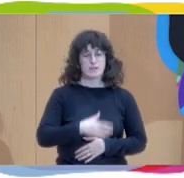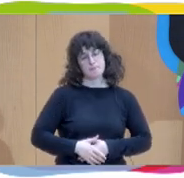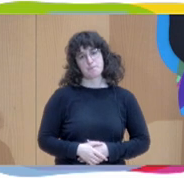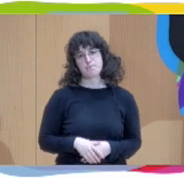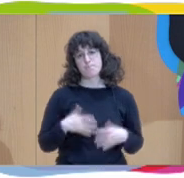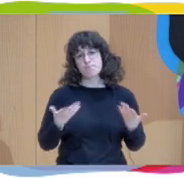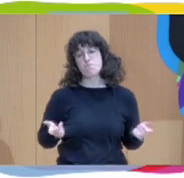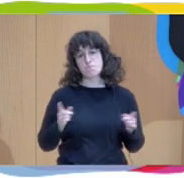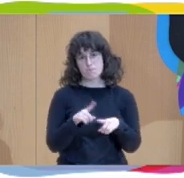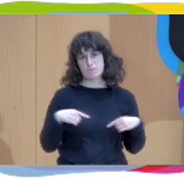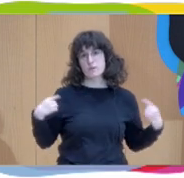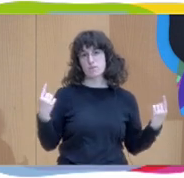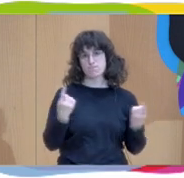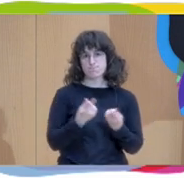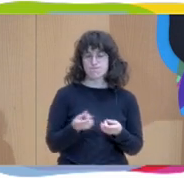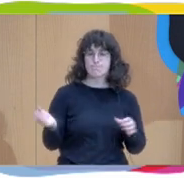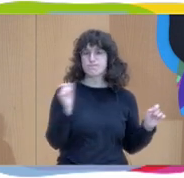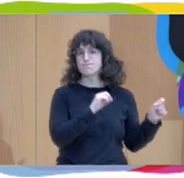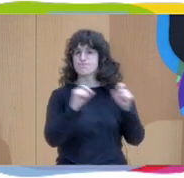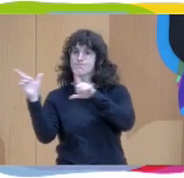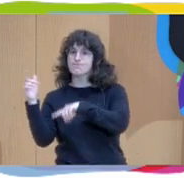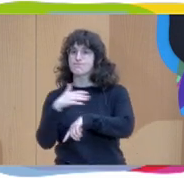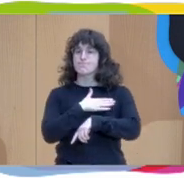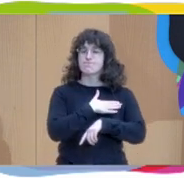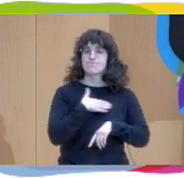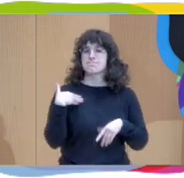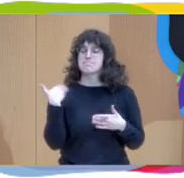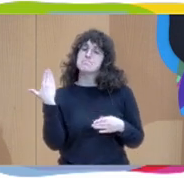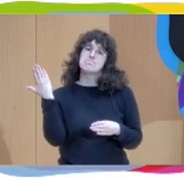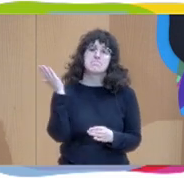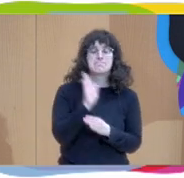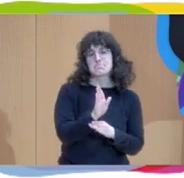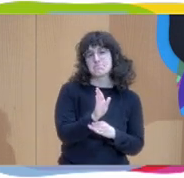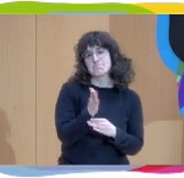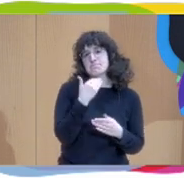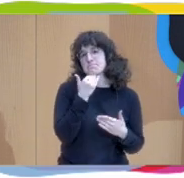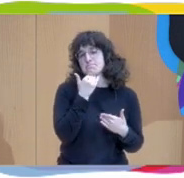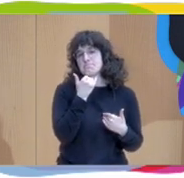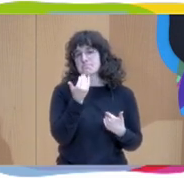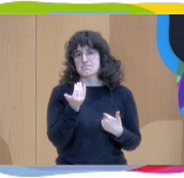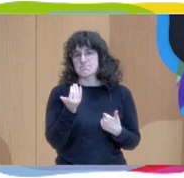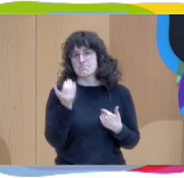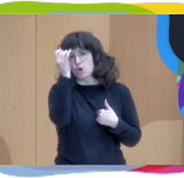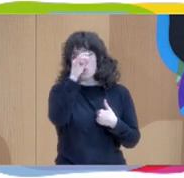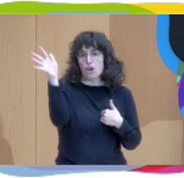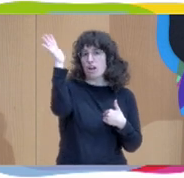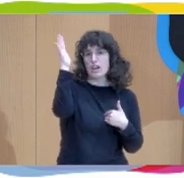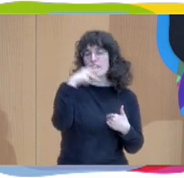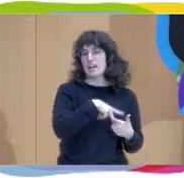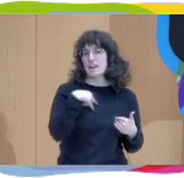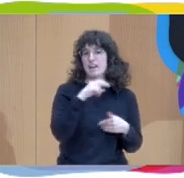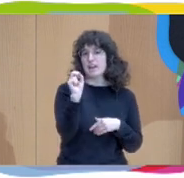will present you a short overview of the results we have got, and we have committed a final evaluation